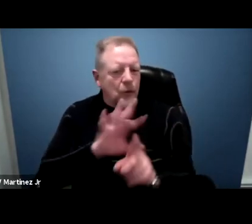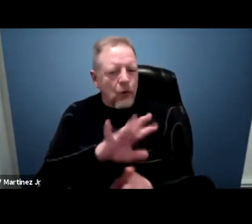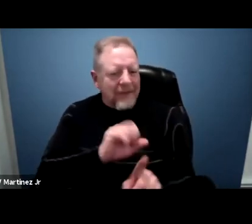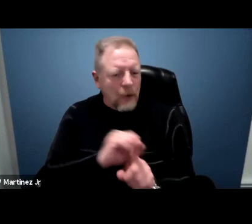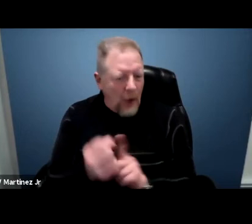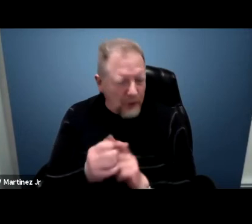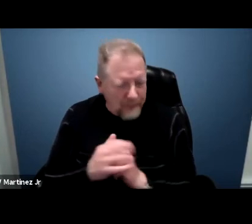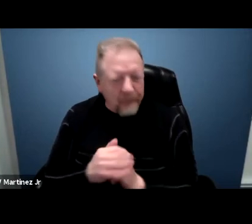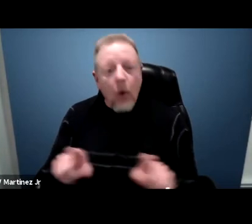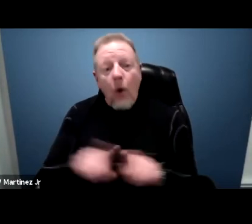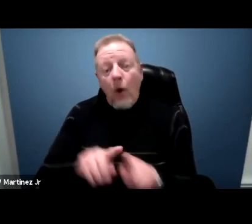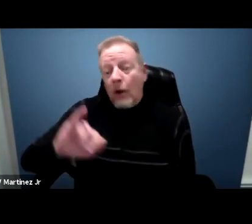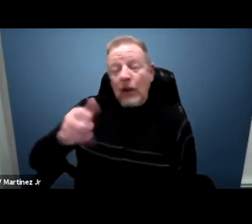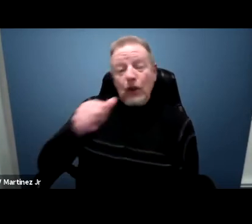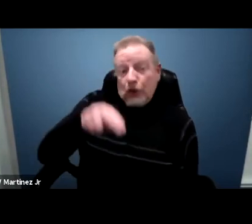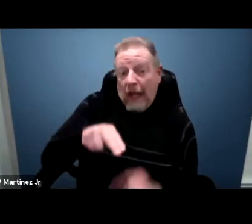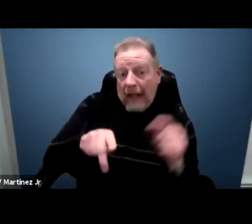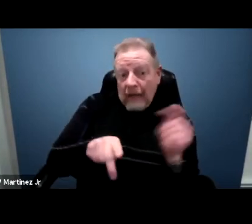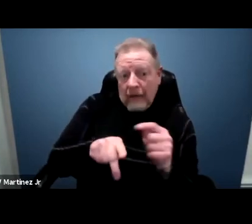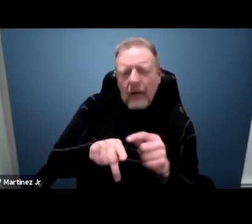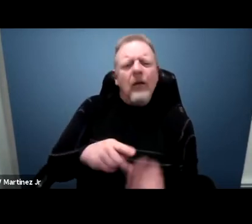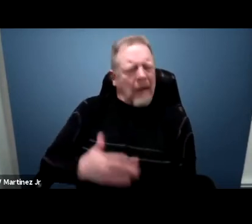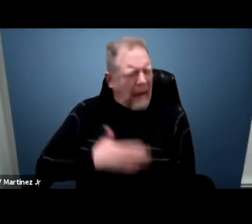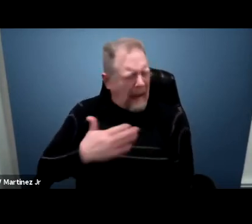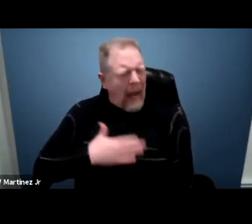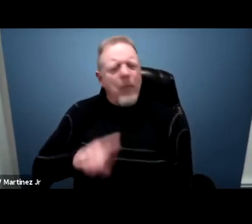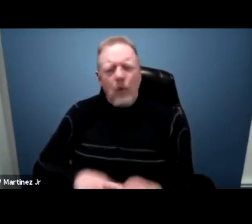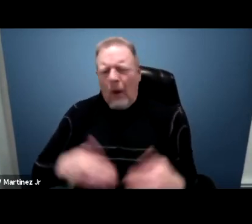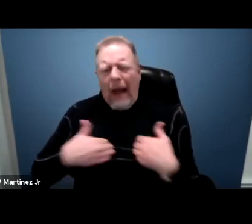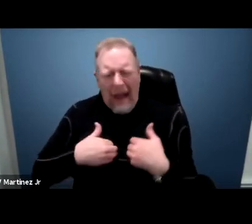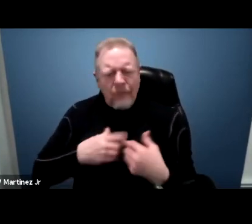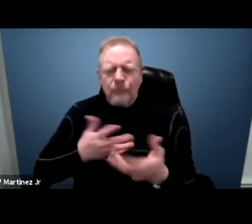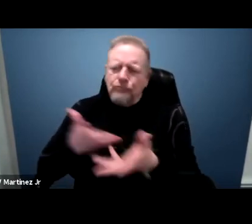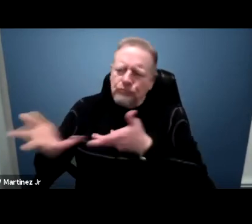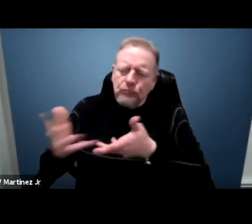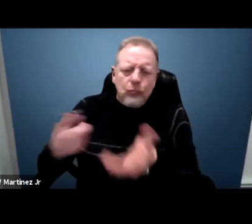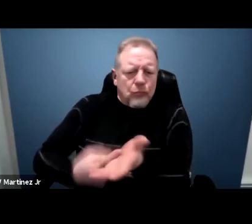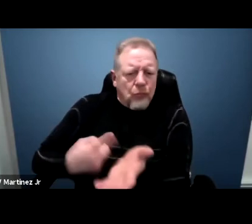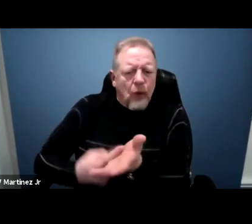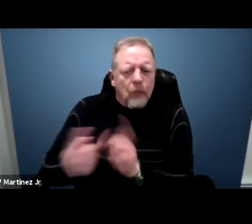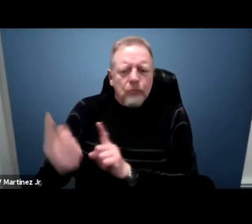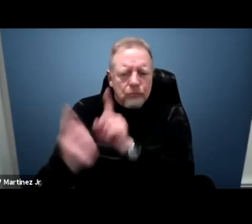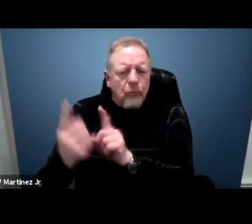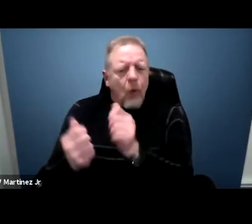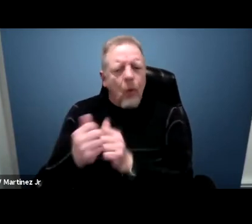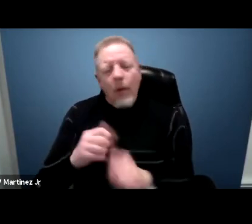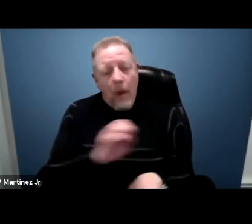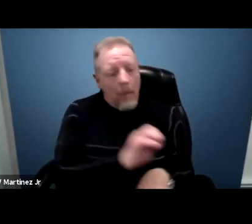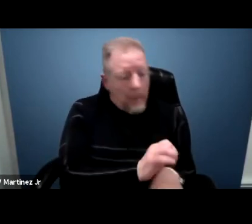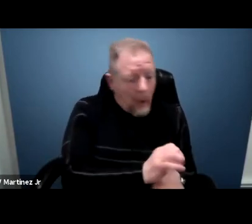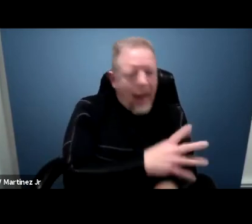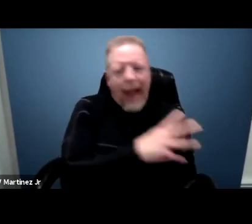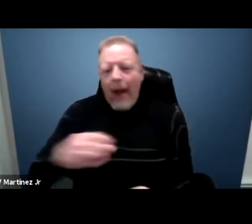Also, Jan is happy to have conversations with employees, one-on-one conversations with employees and